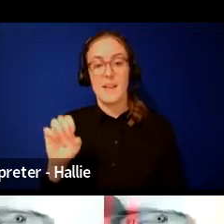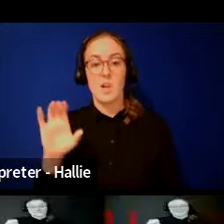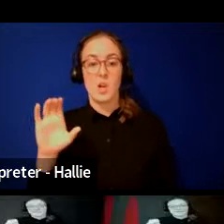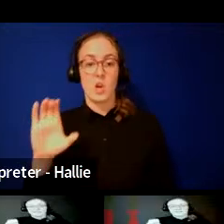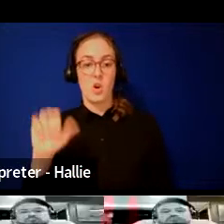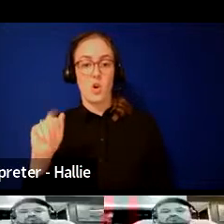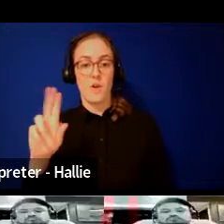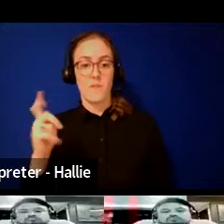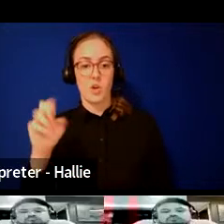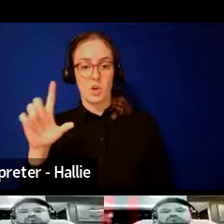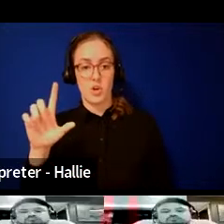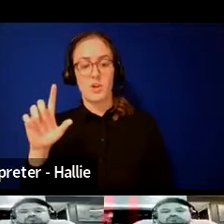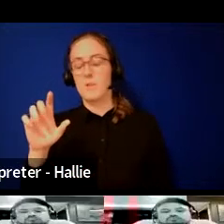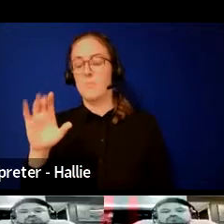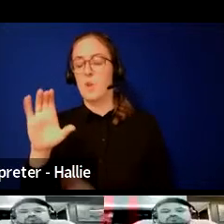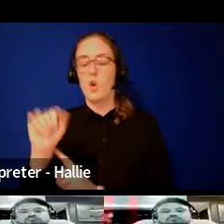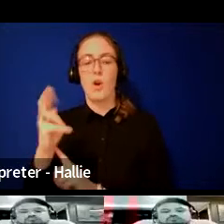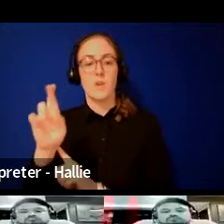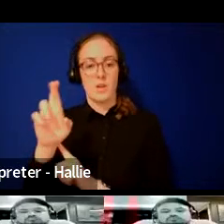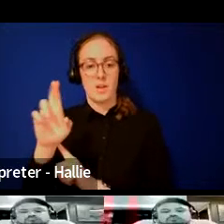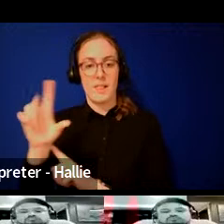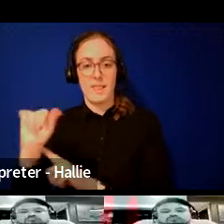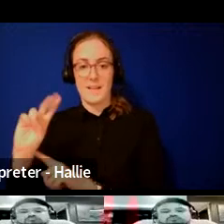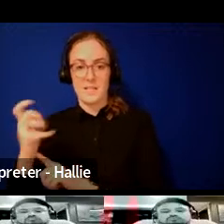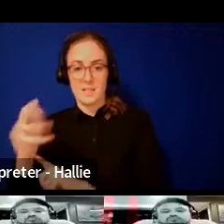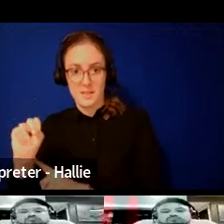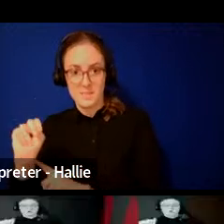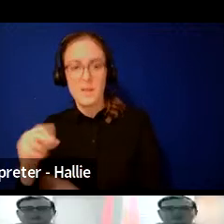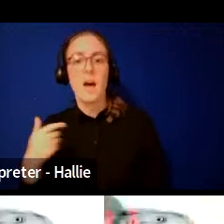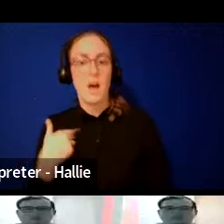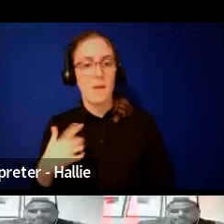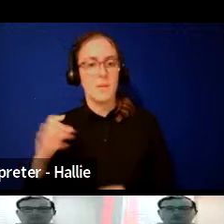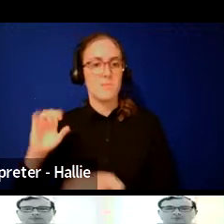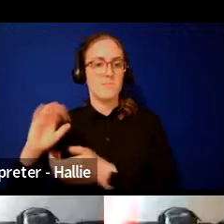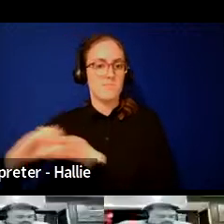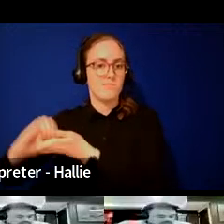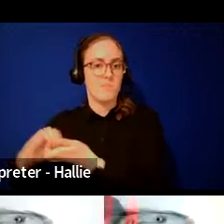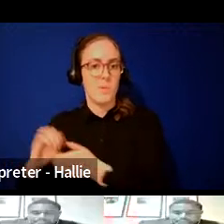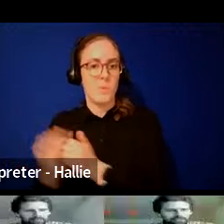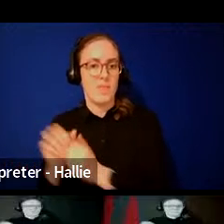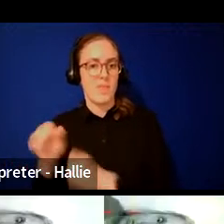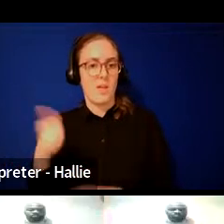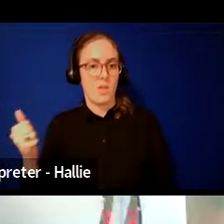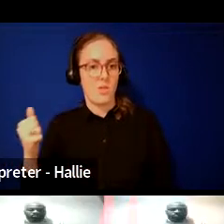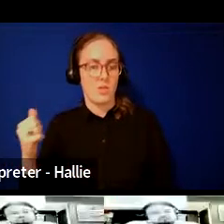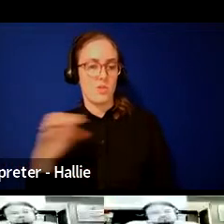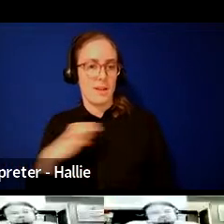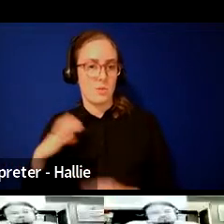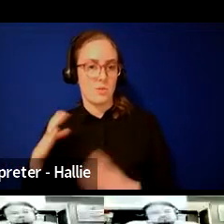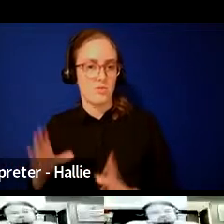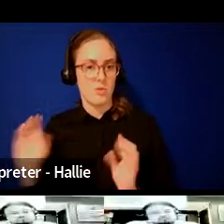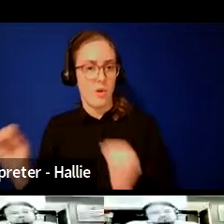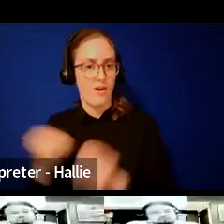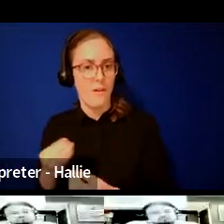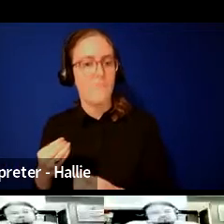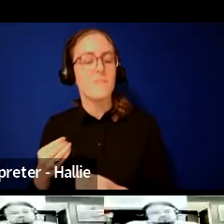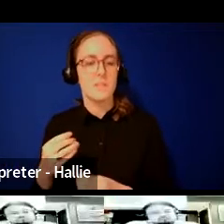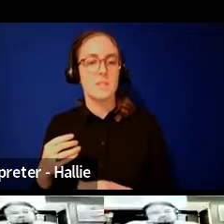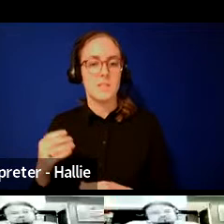that, as you noted, I have been working with Councilmember Parker, Councilmember McDuffie's offices, and also have done